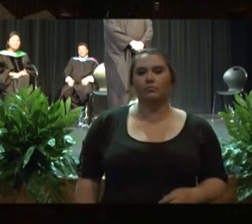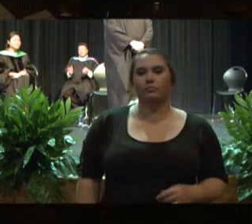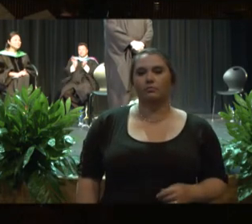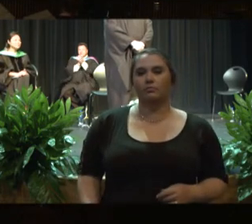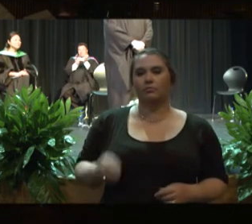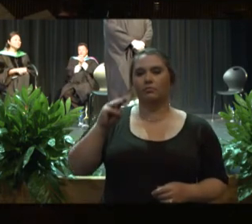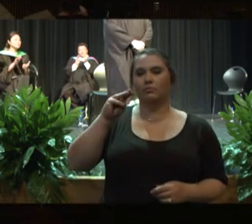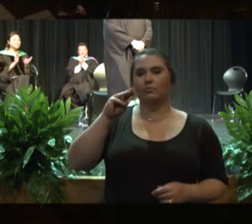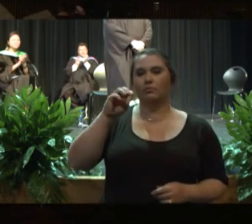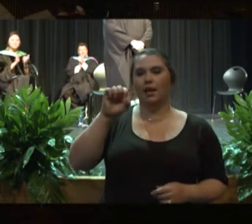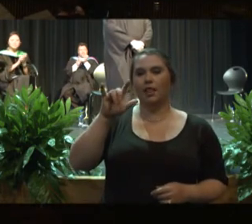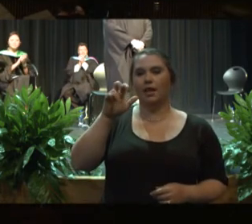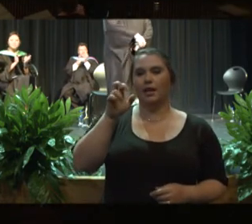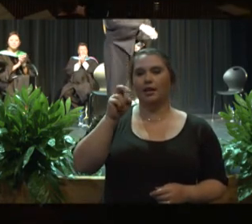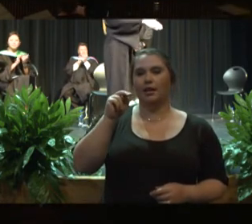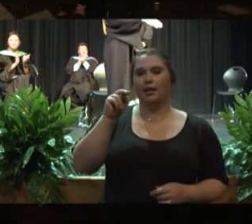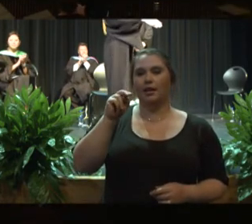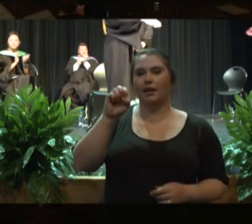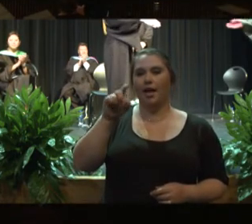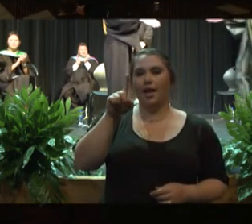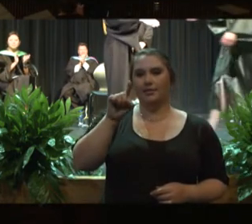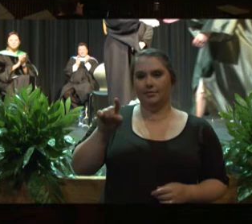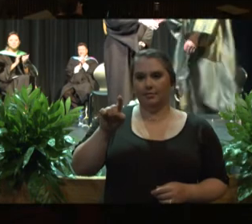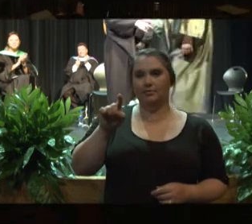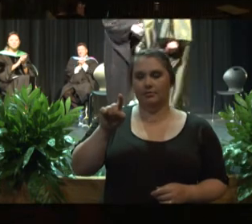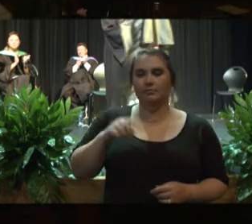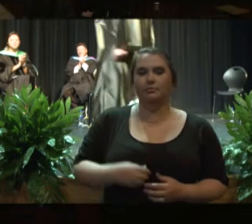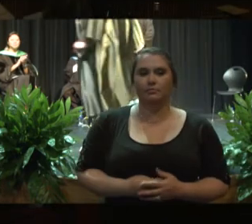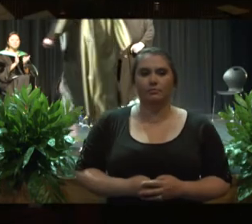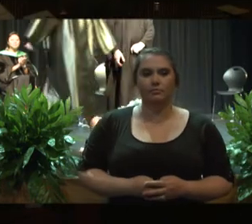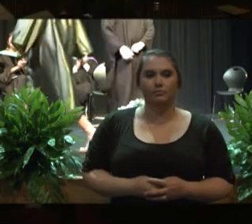Alexia Melendez.